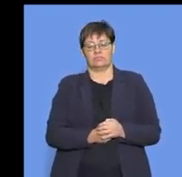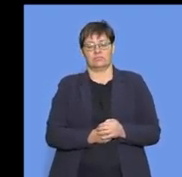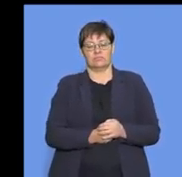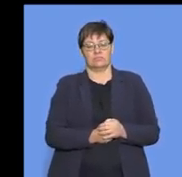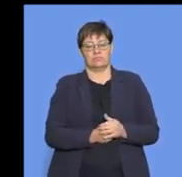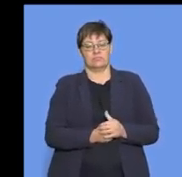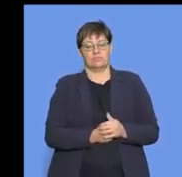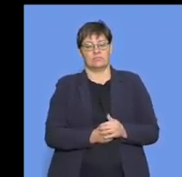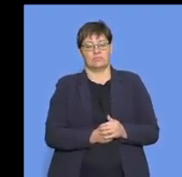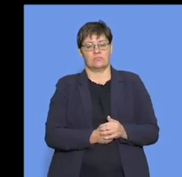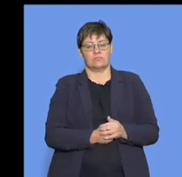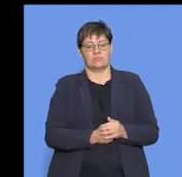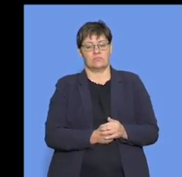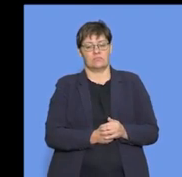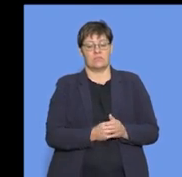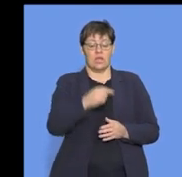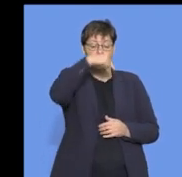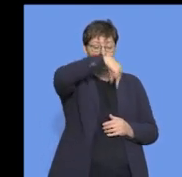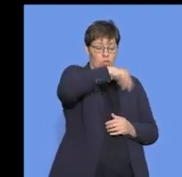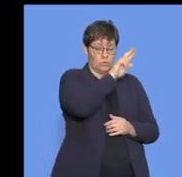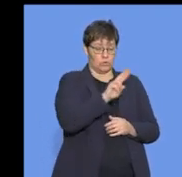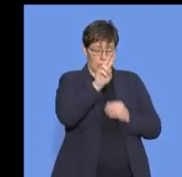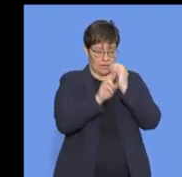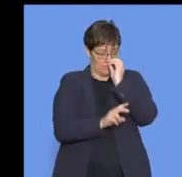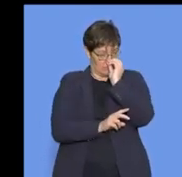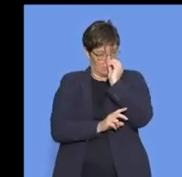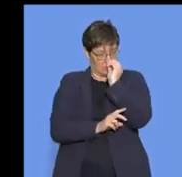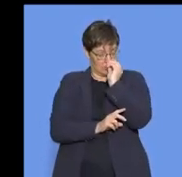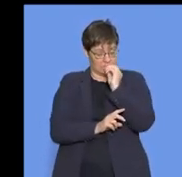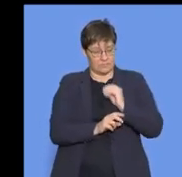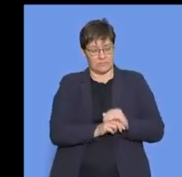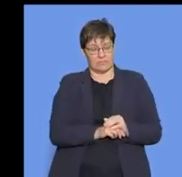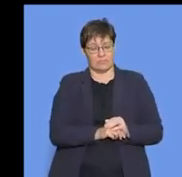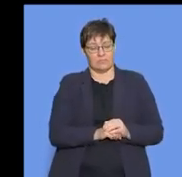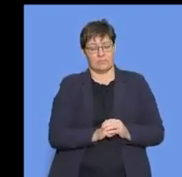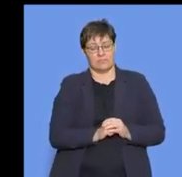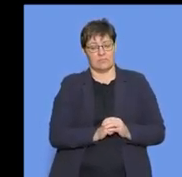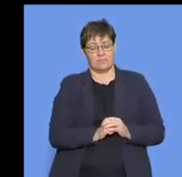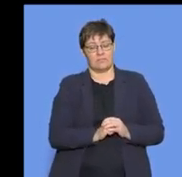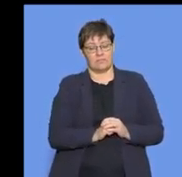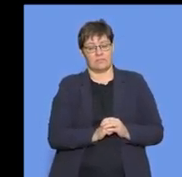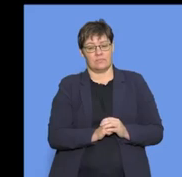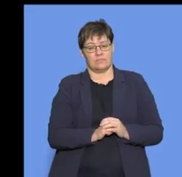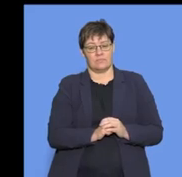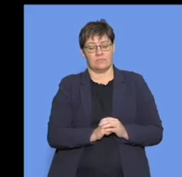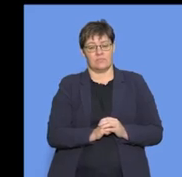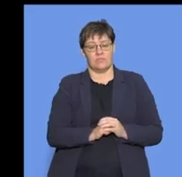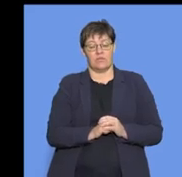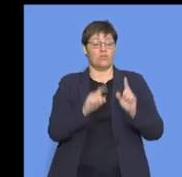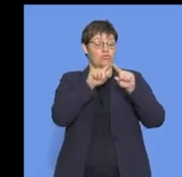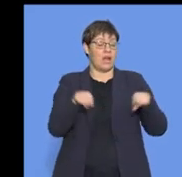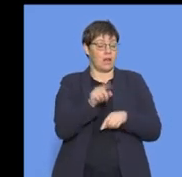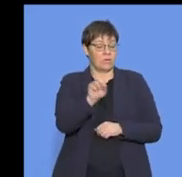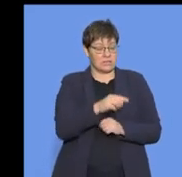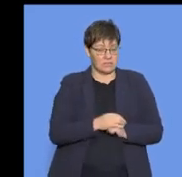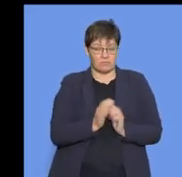Okay, so that version of the cos rule will be what? It will be q squared. Okay, we're starting with q squared. And